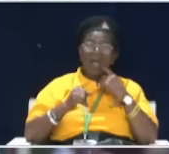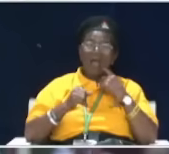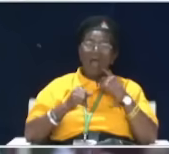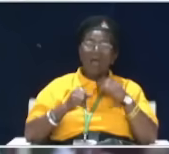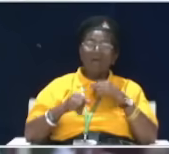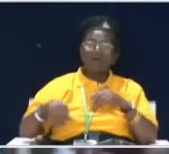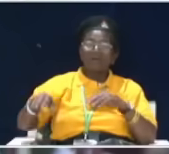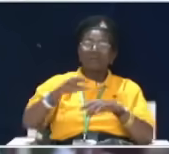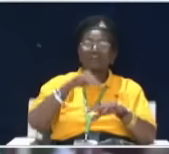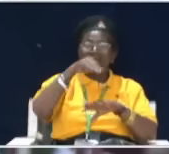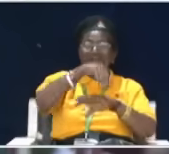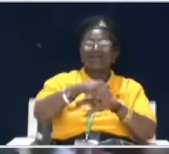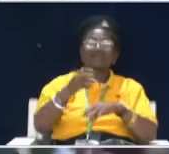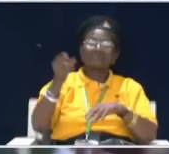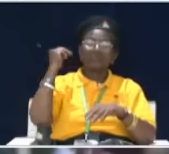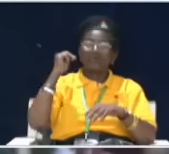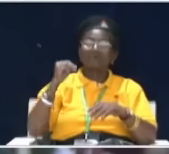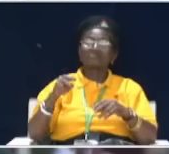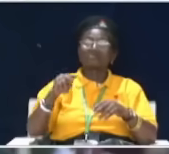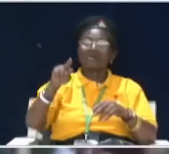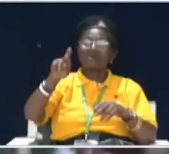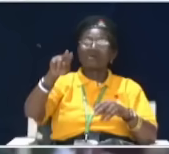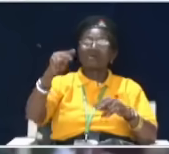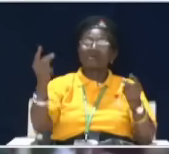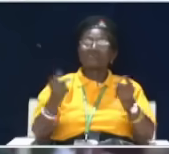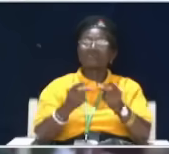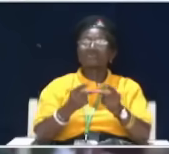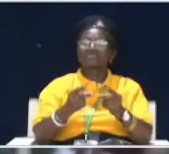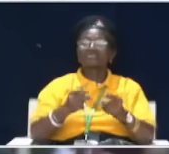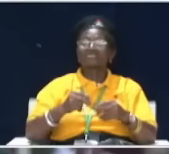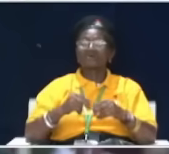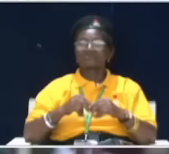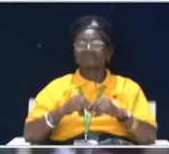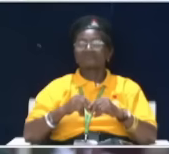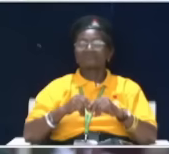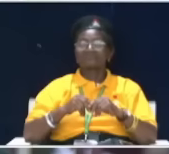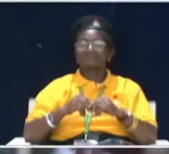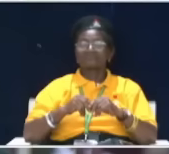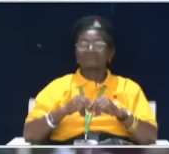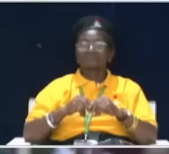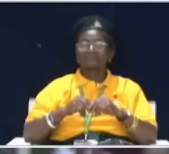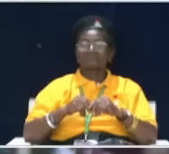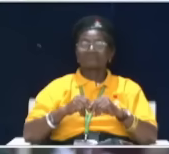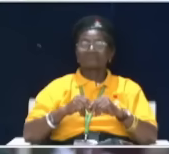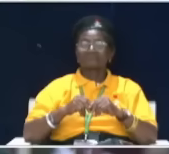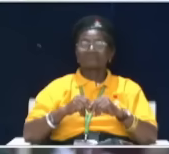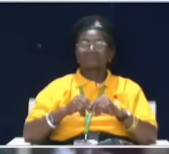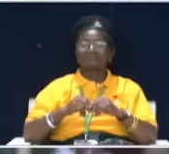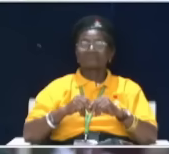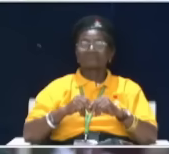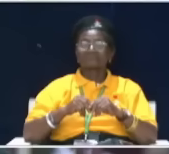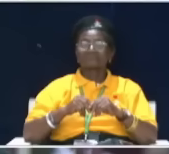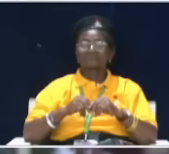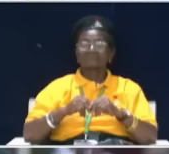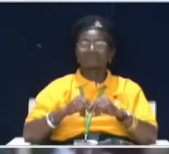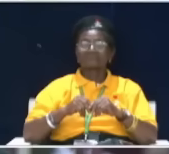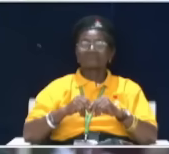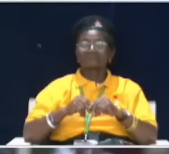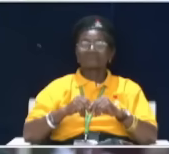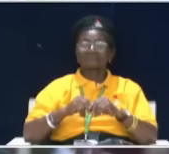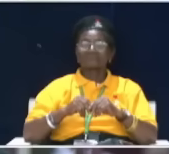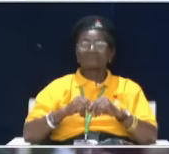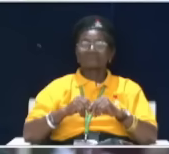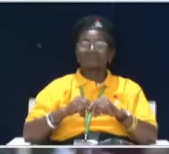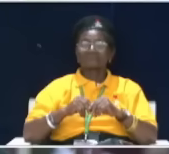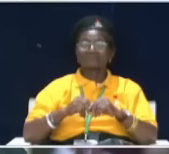overnight was repositioned. O so fun wa bi a se si Joseph ni po pada ni asale